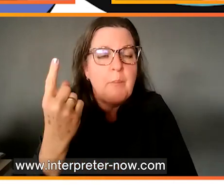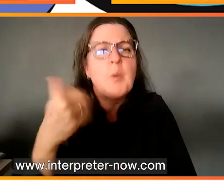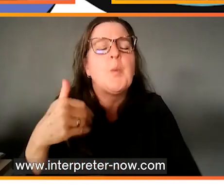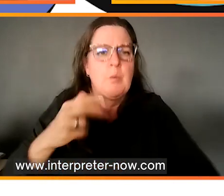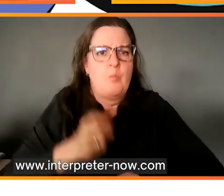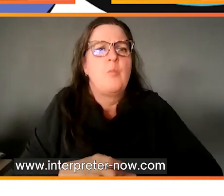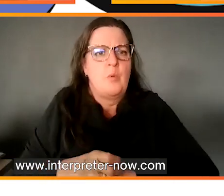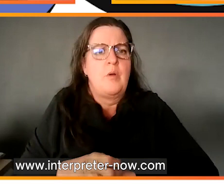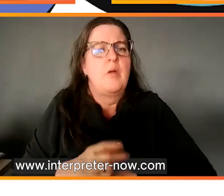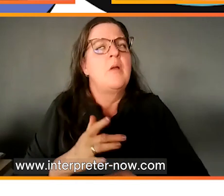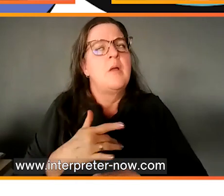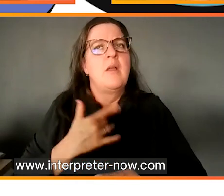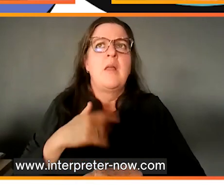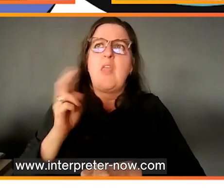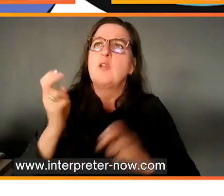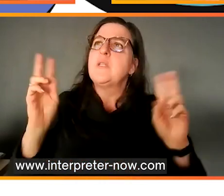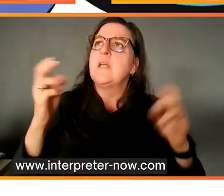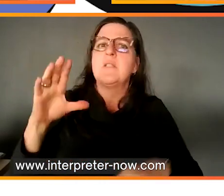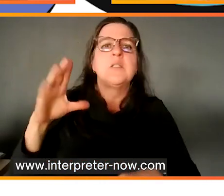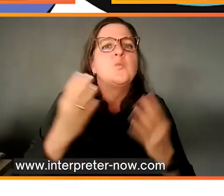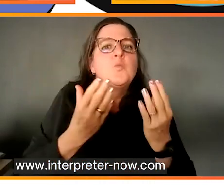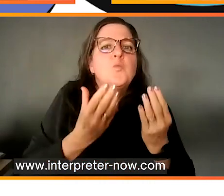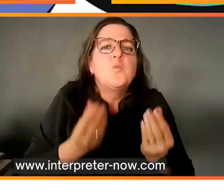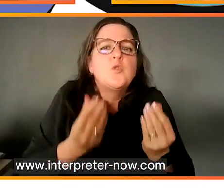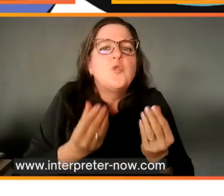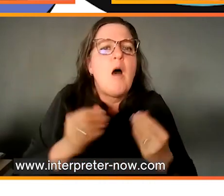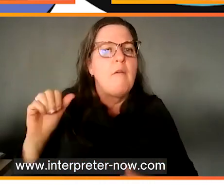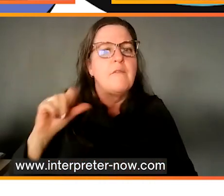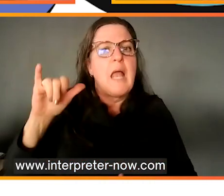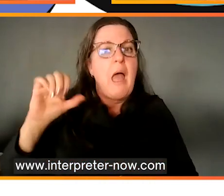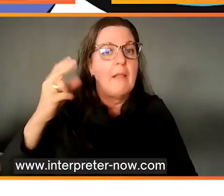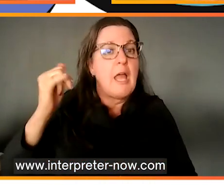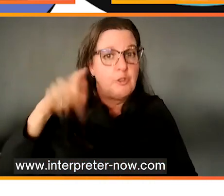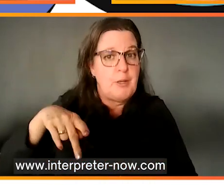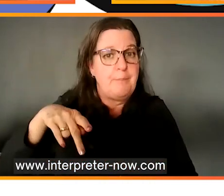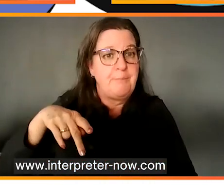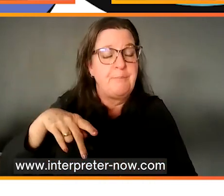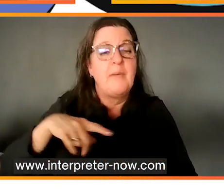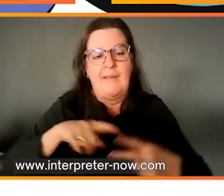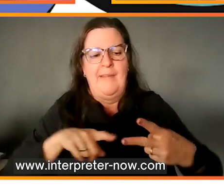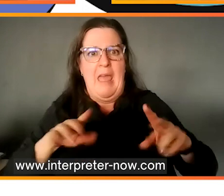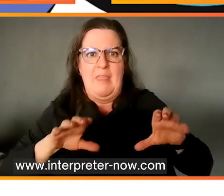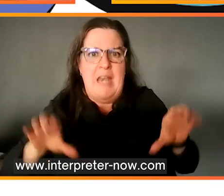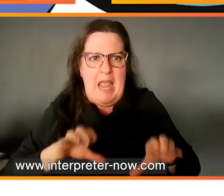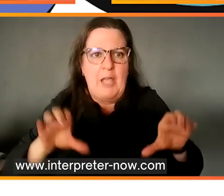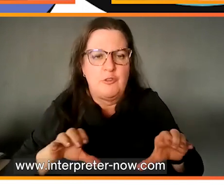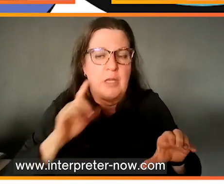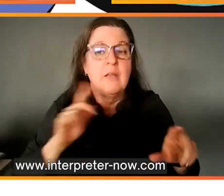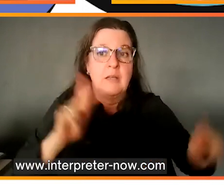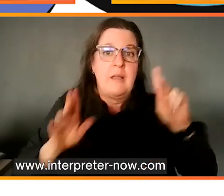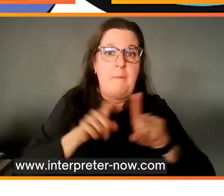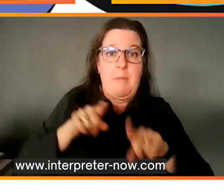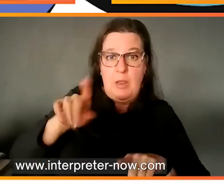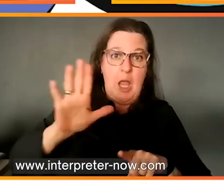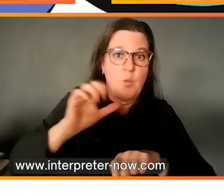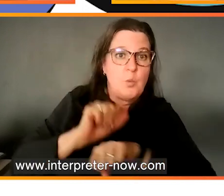allyship, and then there's action. And I think that's really people like you with the work that you're doing. What we're